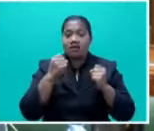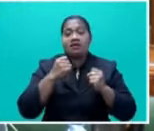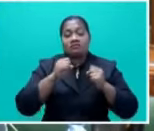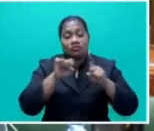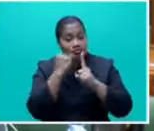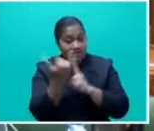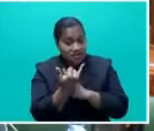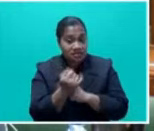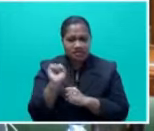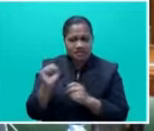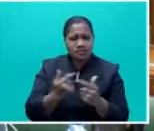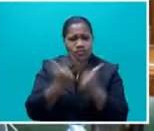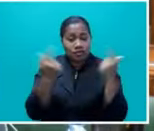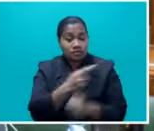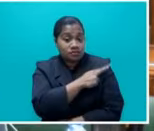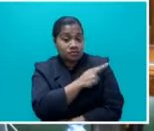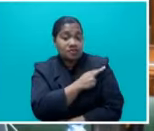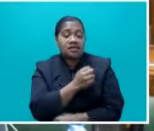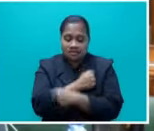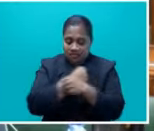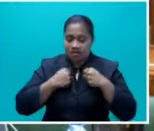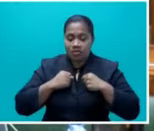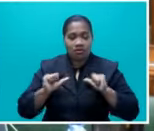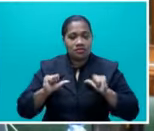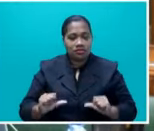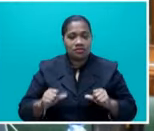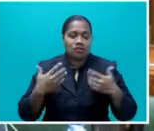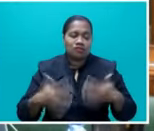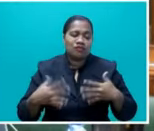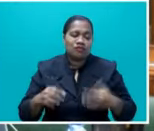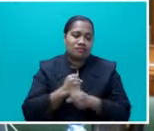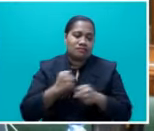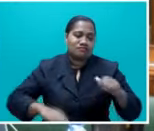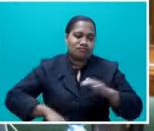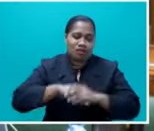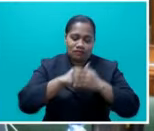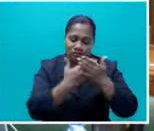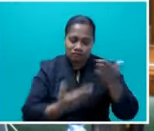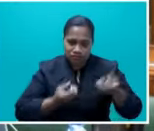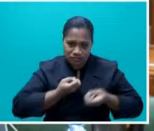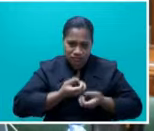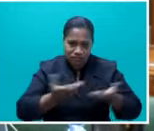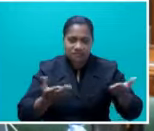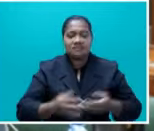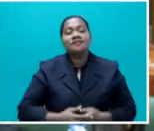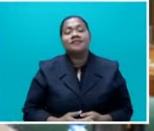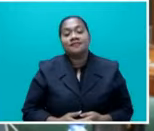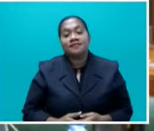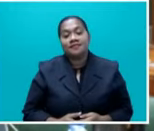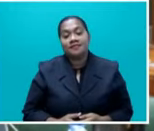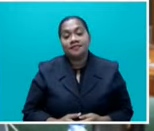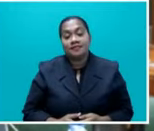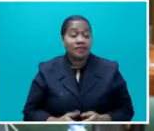greatest responsibility as our president. What a powerful statement indeed. Furthermore,